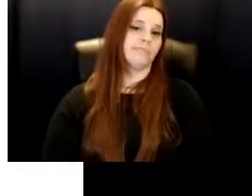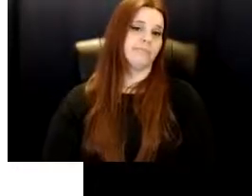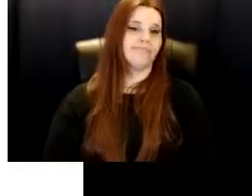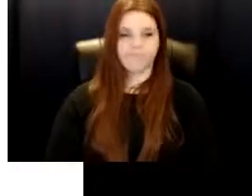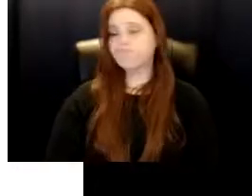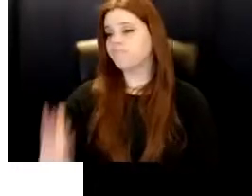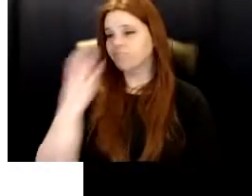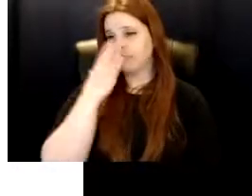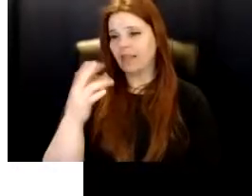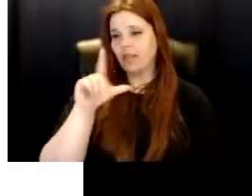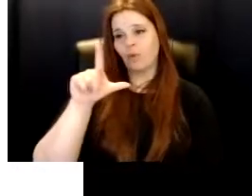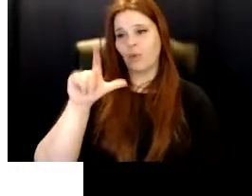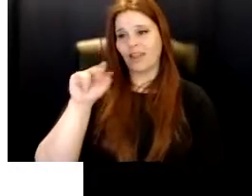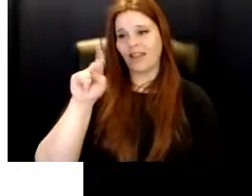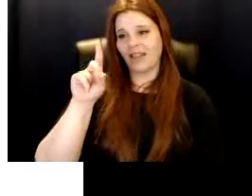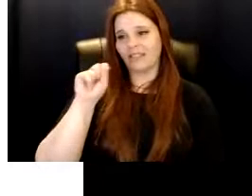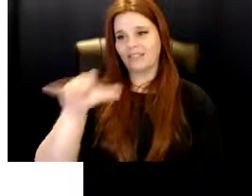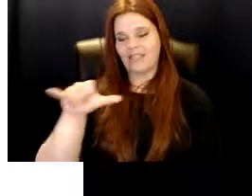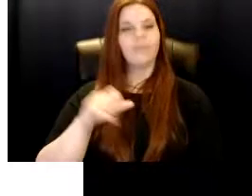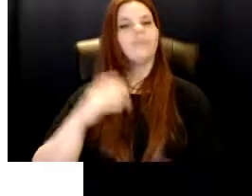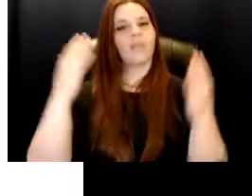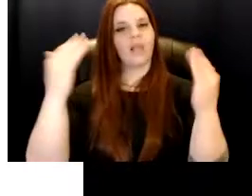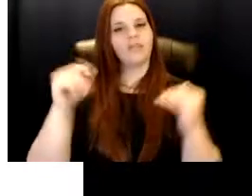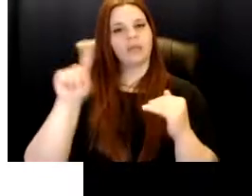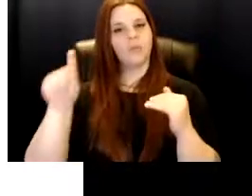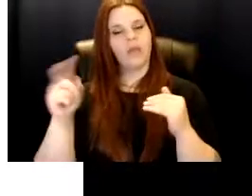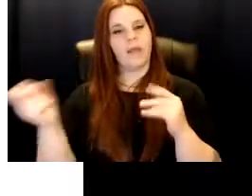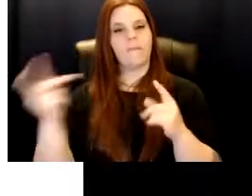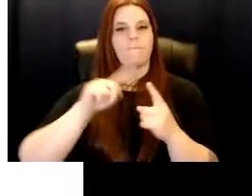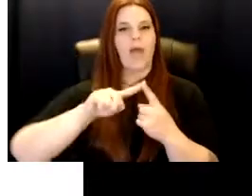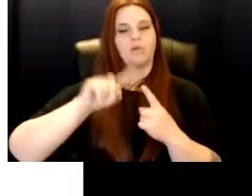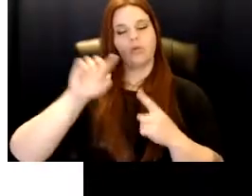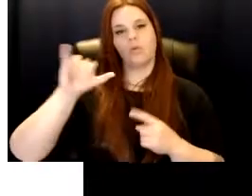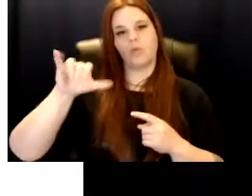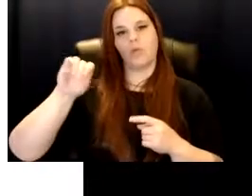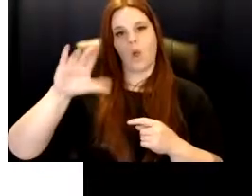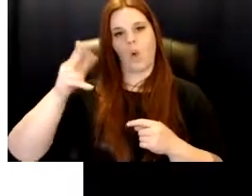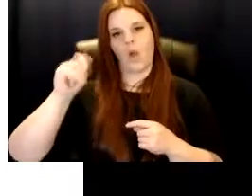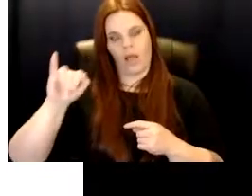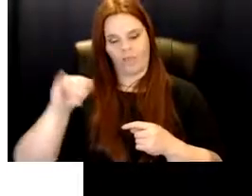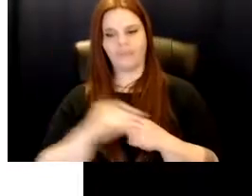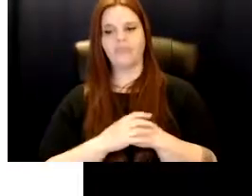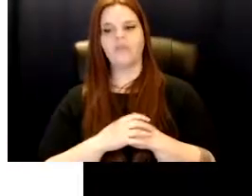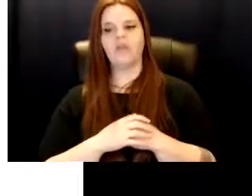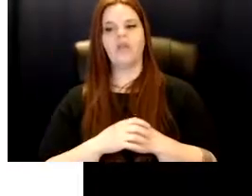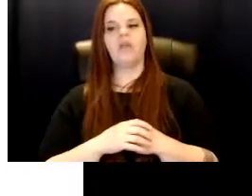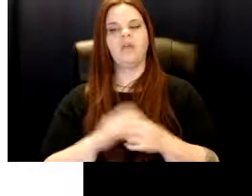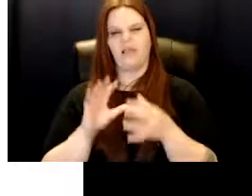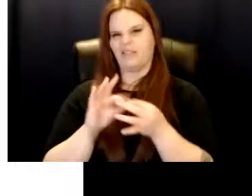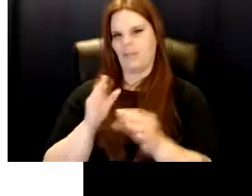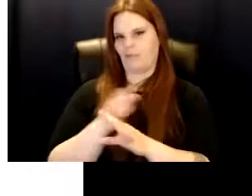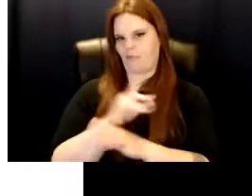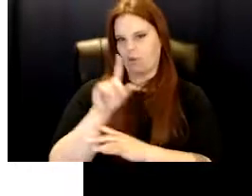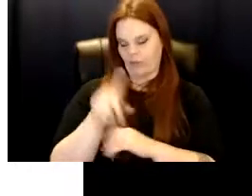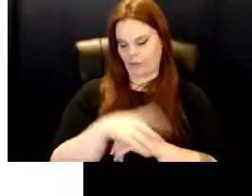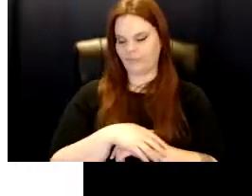Thank you, Lindsay. Thank you. Our next question is back to Yohai. Here's a statement that comes before the question. I